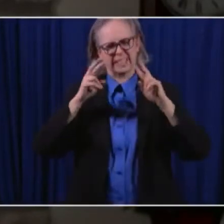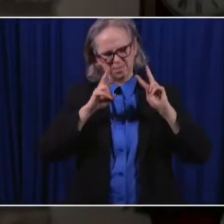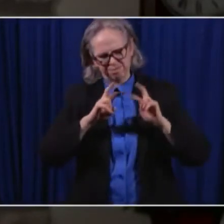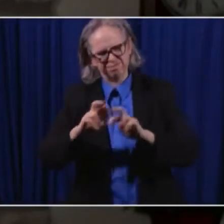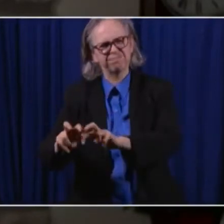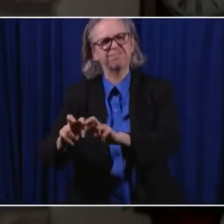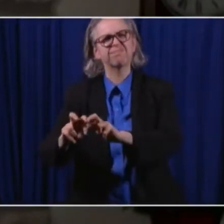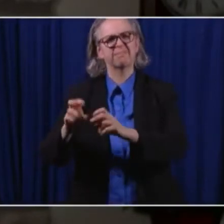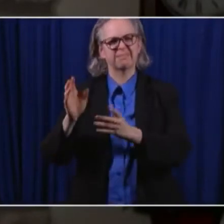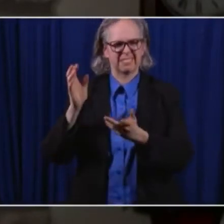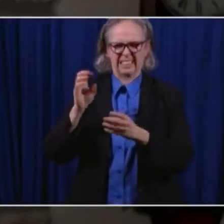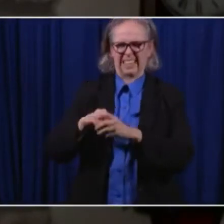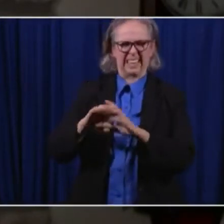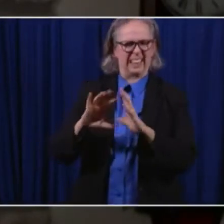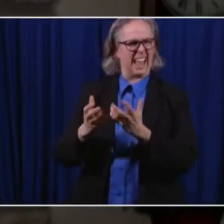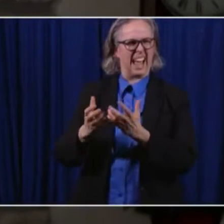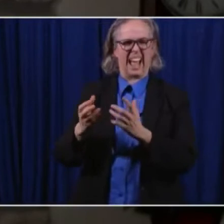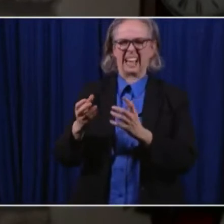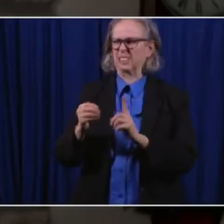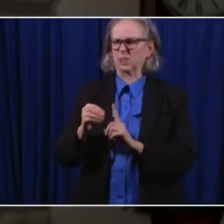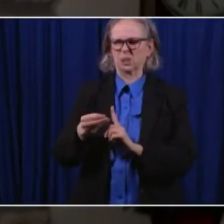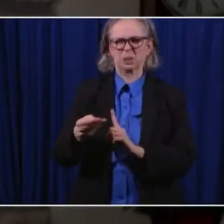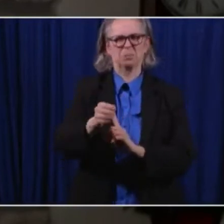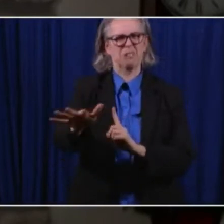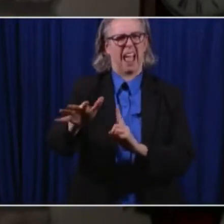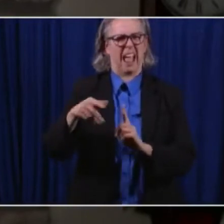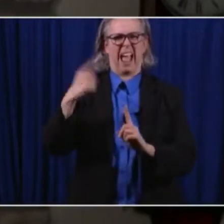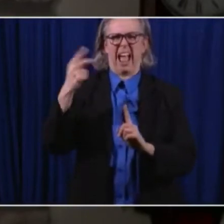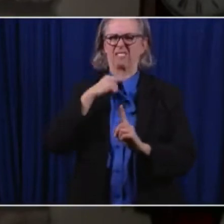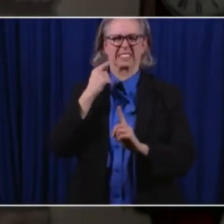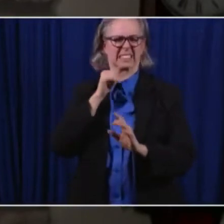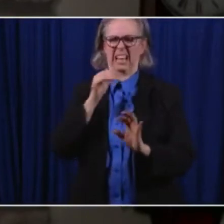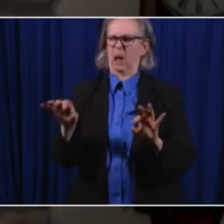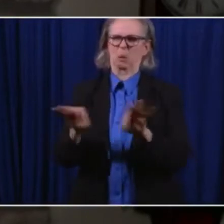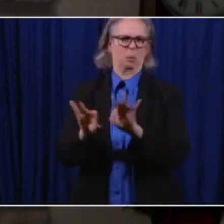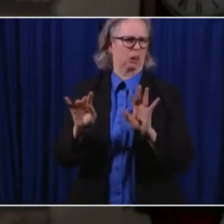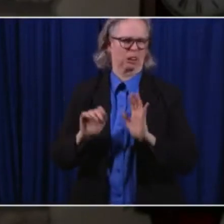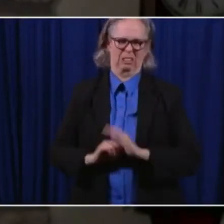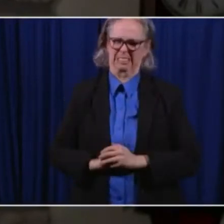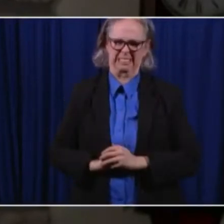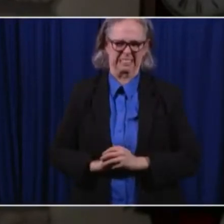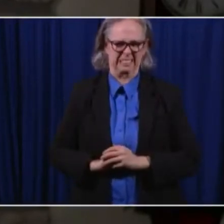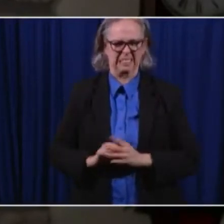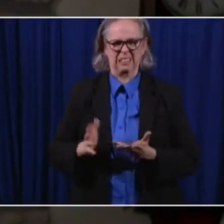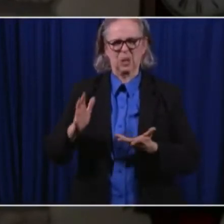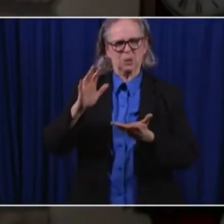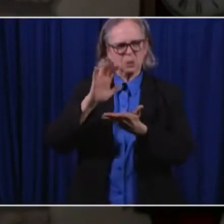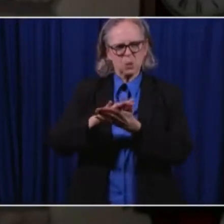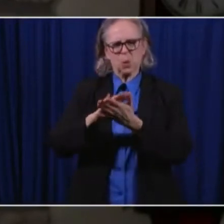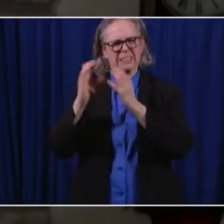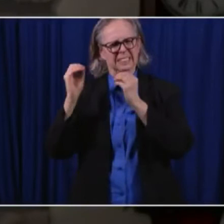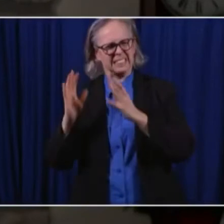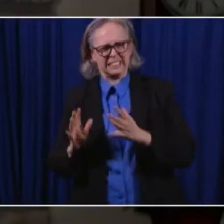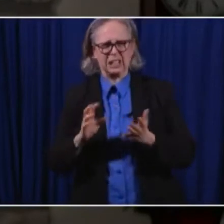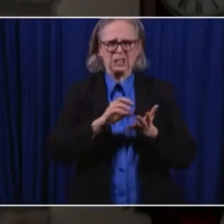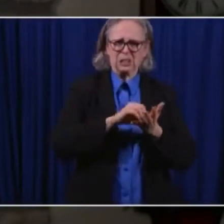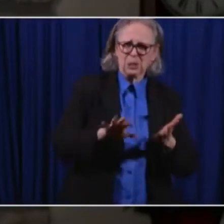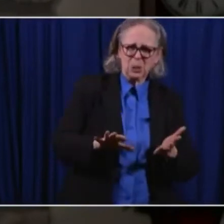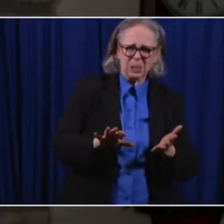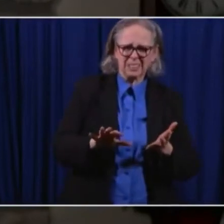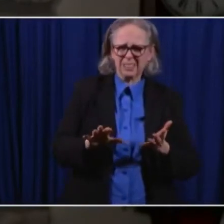doing a great job, and our schools are doing a great job, students are doing a great job. But we know that there's events and things that are kind